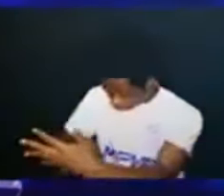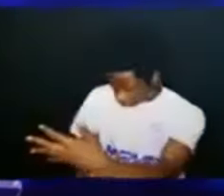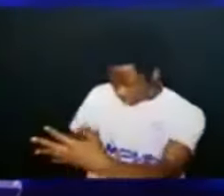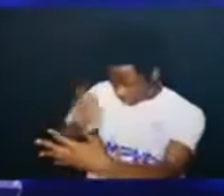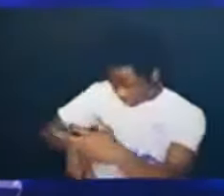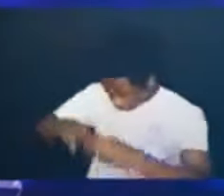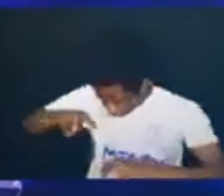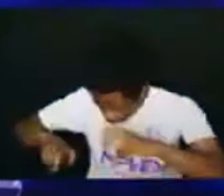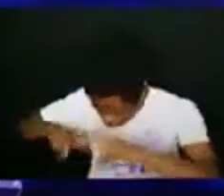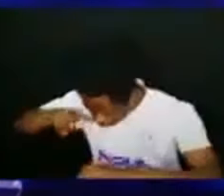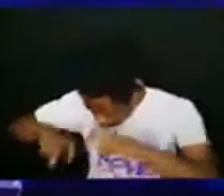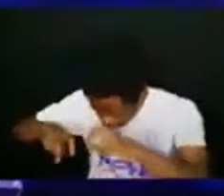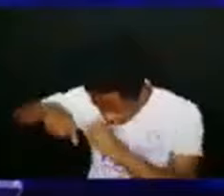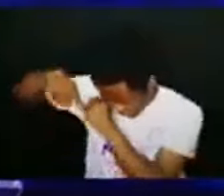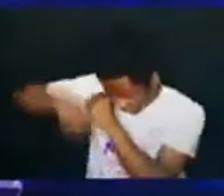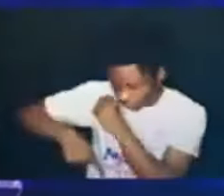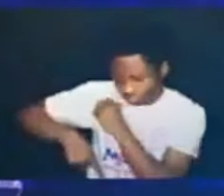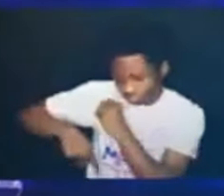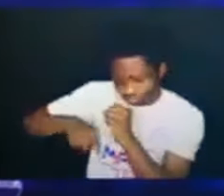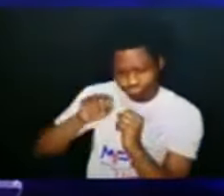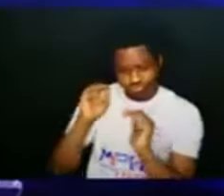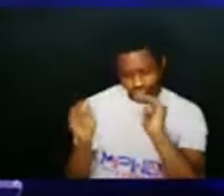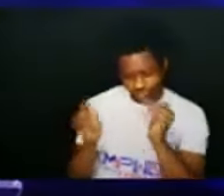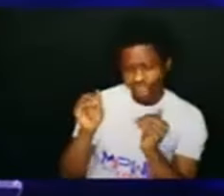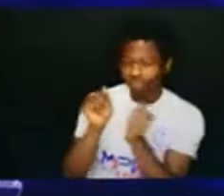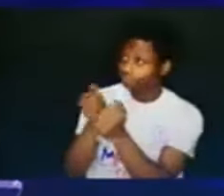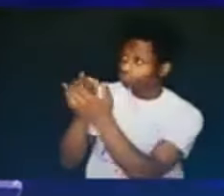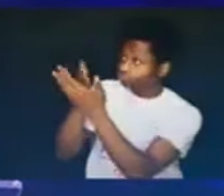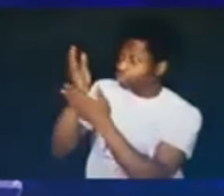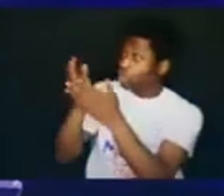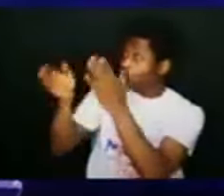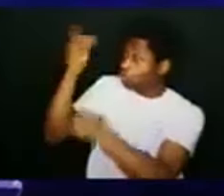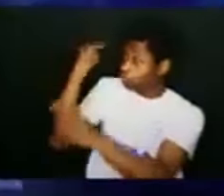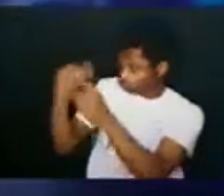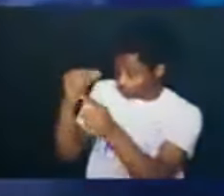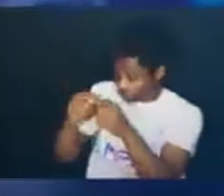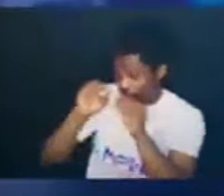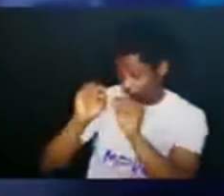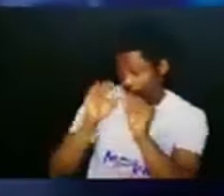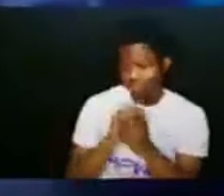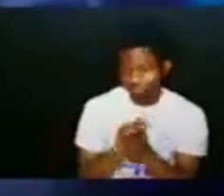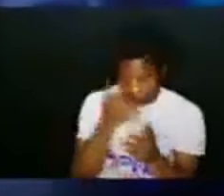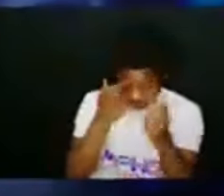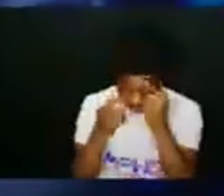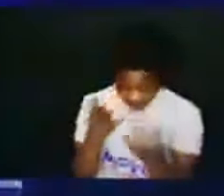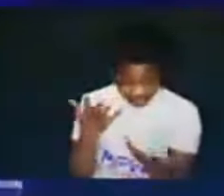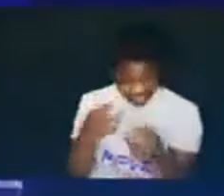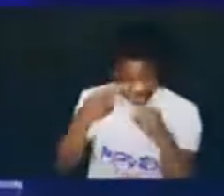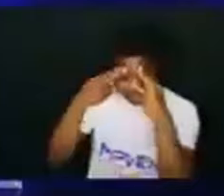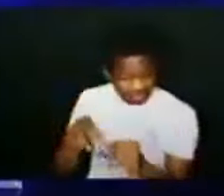the whole teachings of the Word of God. Otherwise, all of us who have to be leaving church